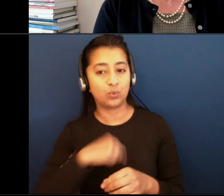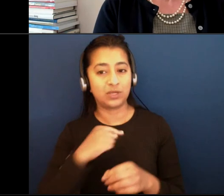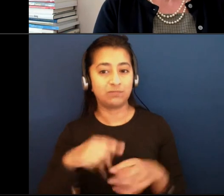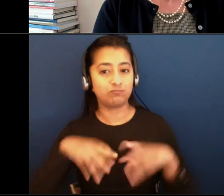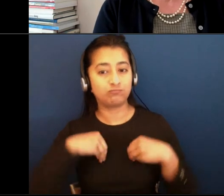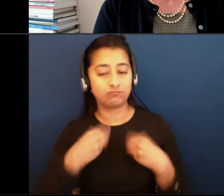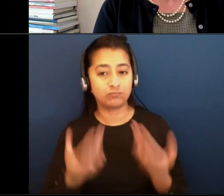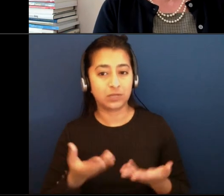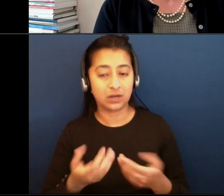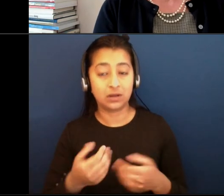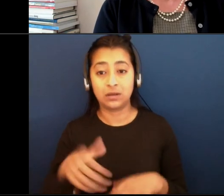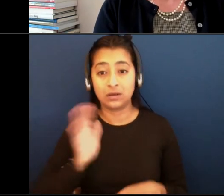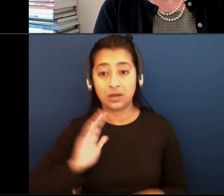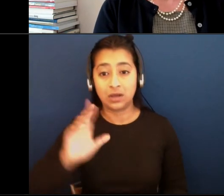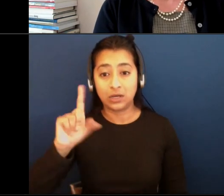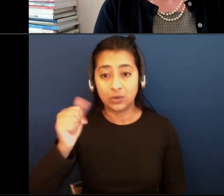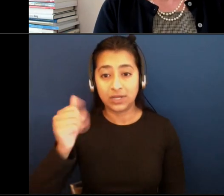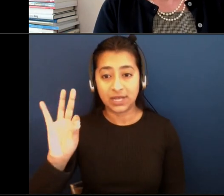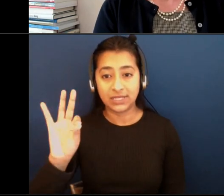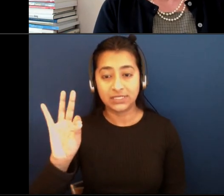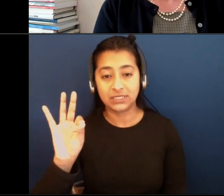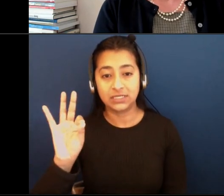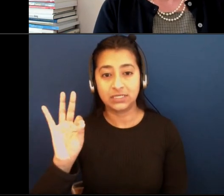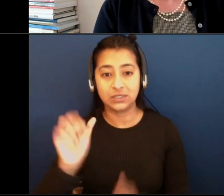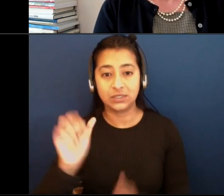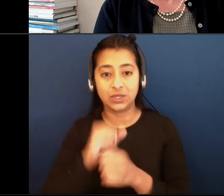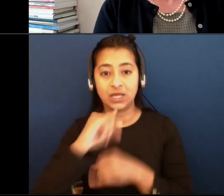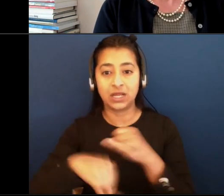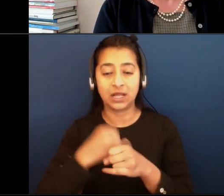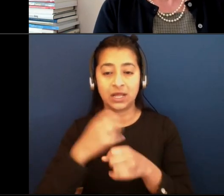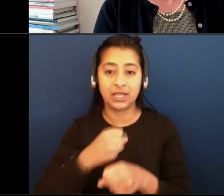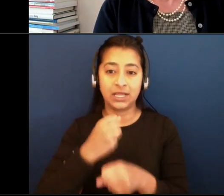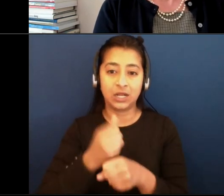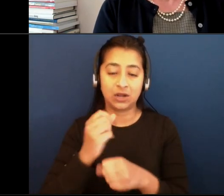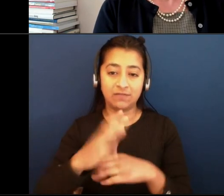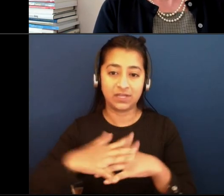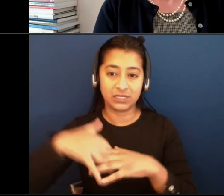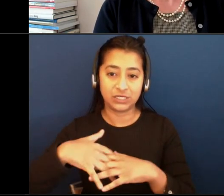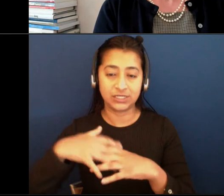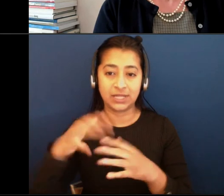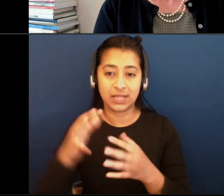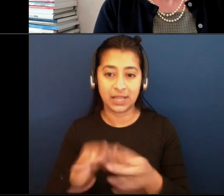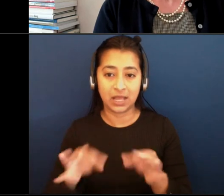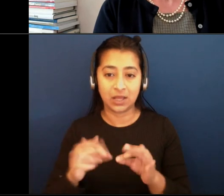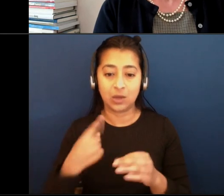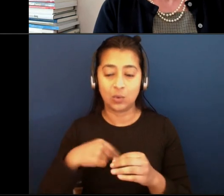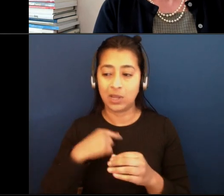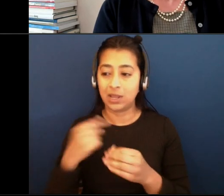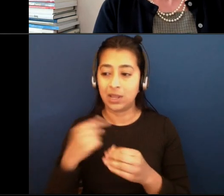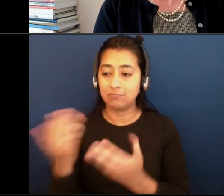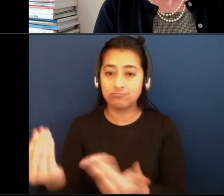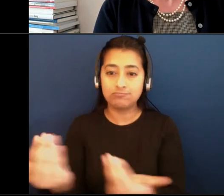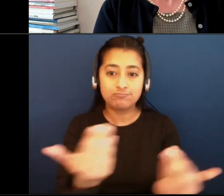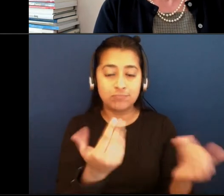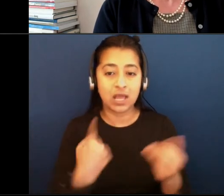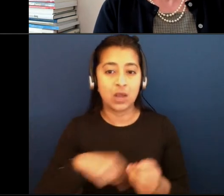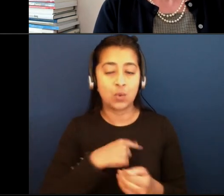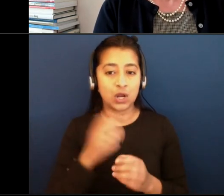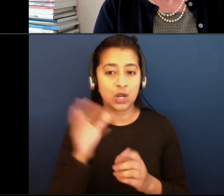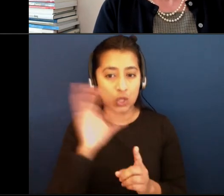in 2019 with the International Year of Indigenous Languages, we put out a call and say, we are particularly looking